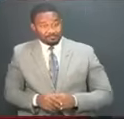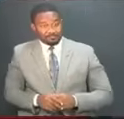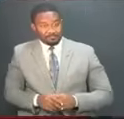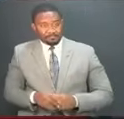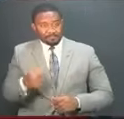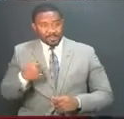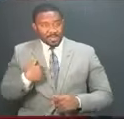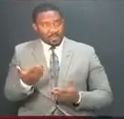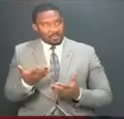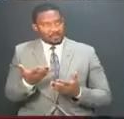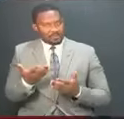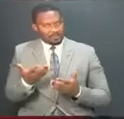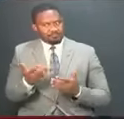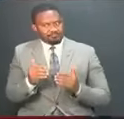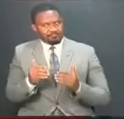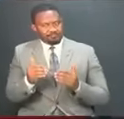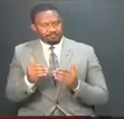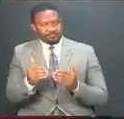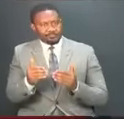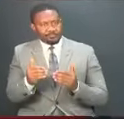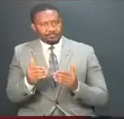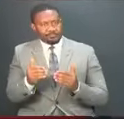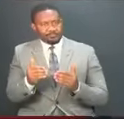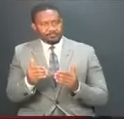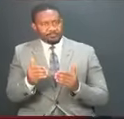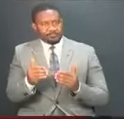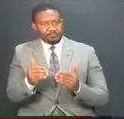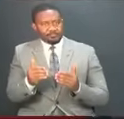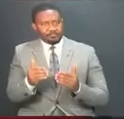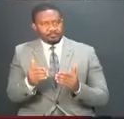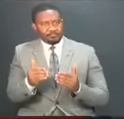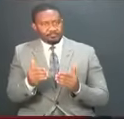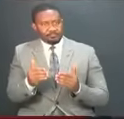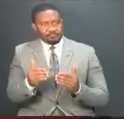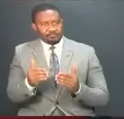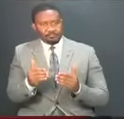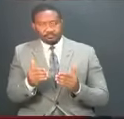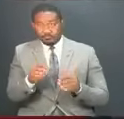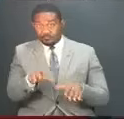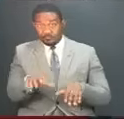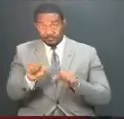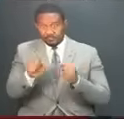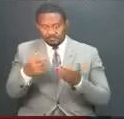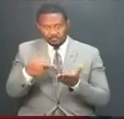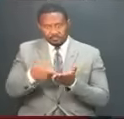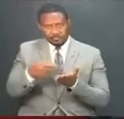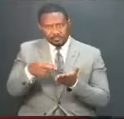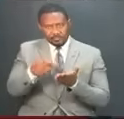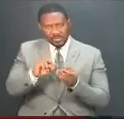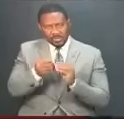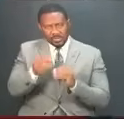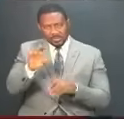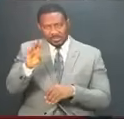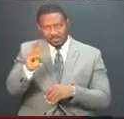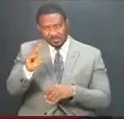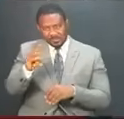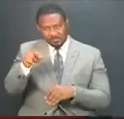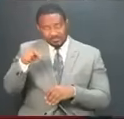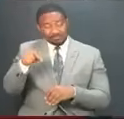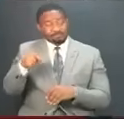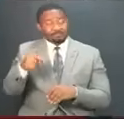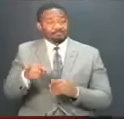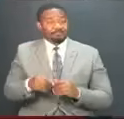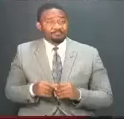to move that this House. I move that this House adopts this motion number 17 on today's order